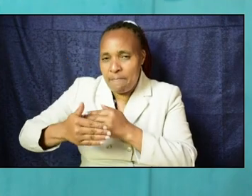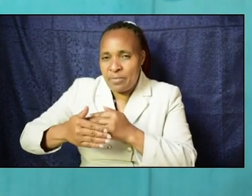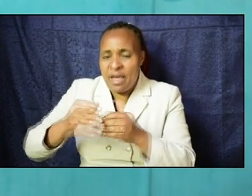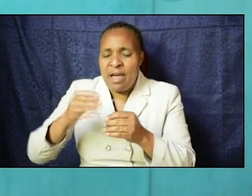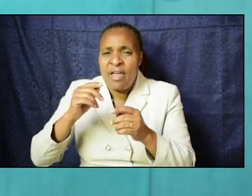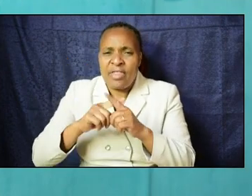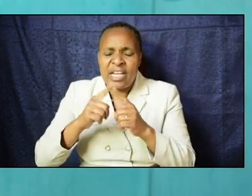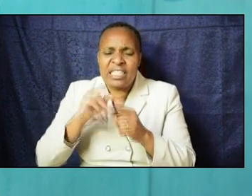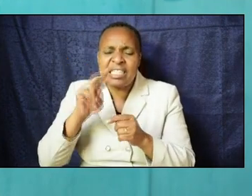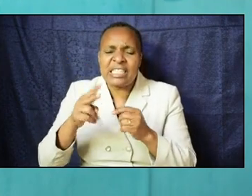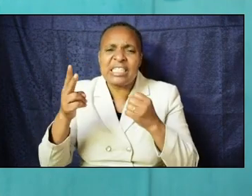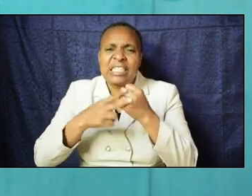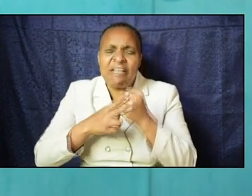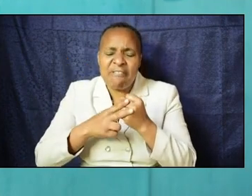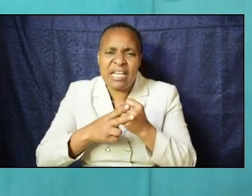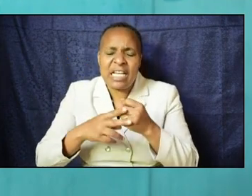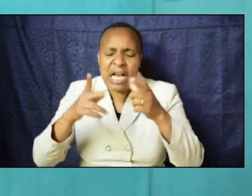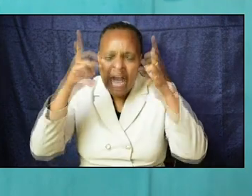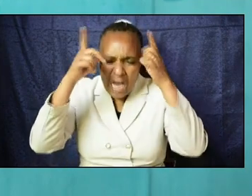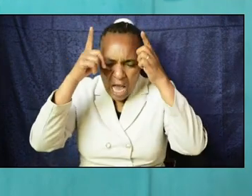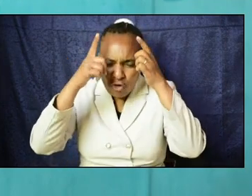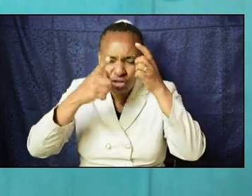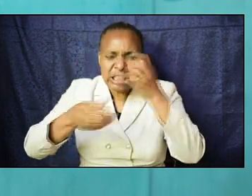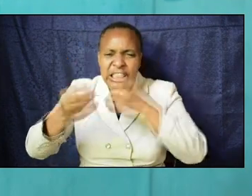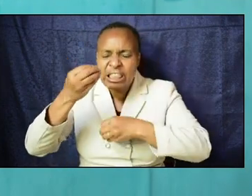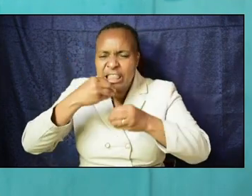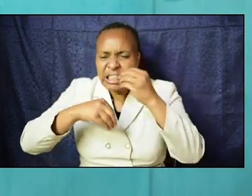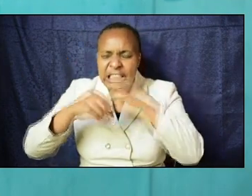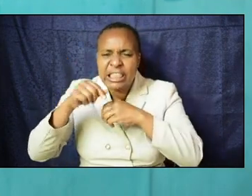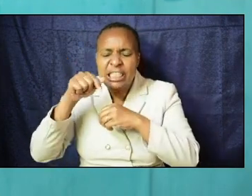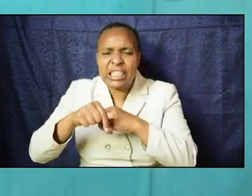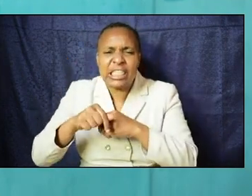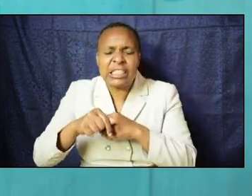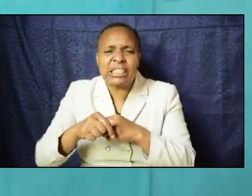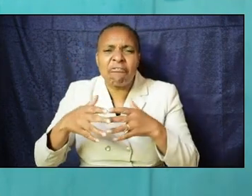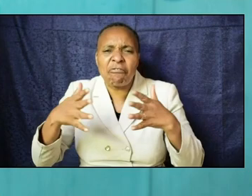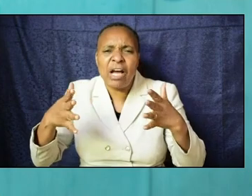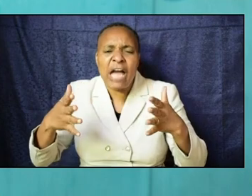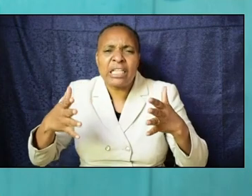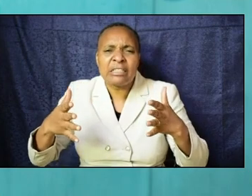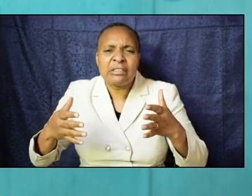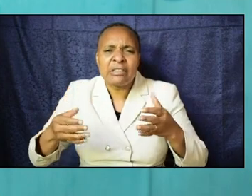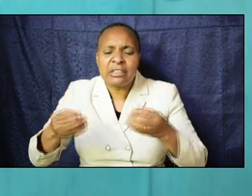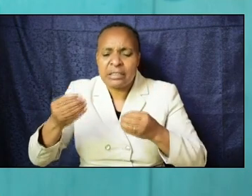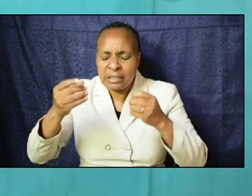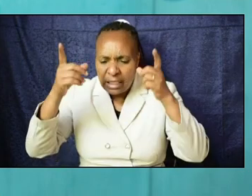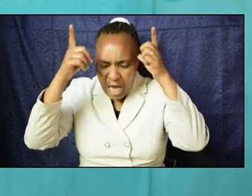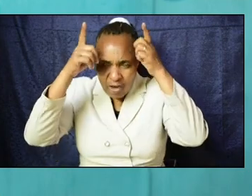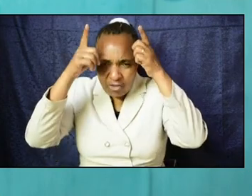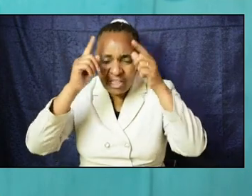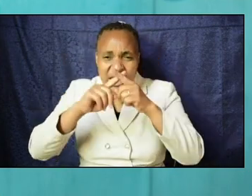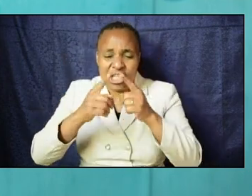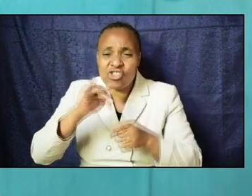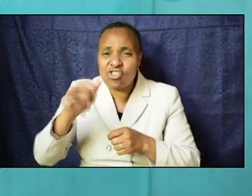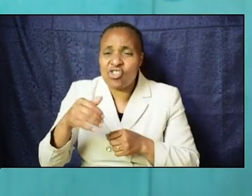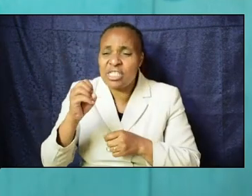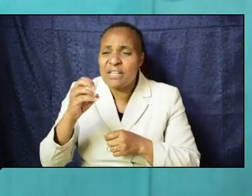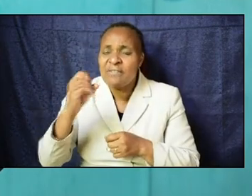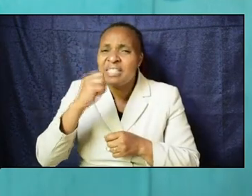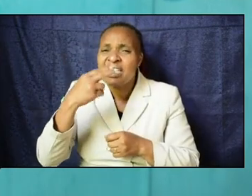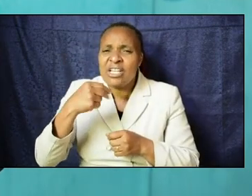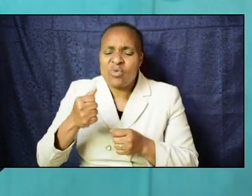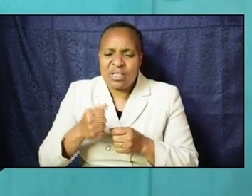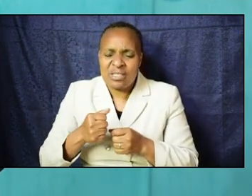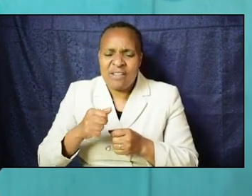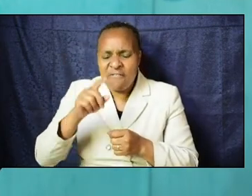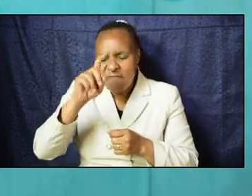seven ugly and gaunt cows ate up the sleek, fat cows. Then Pharaoh woke up. So Joseph said, "Pharaoh's